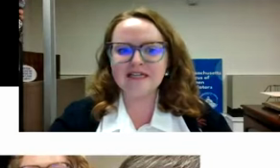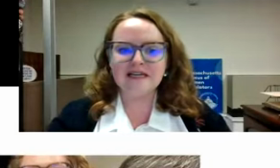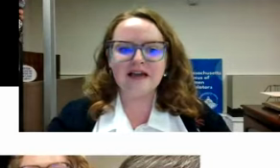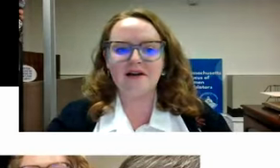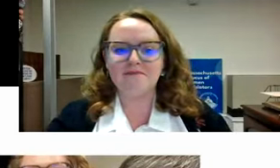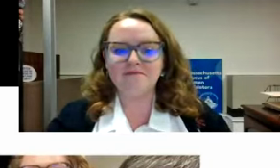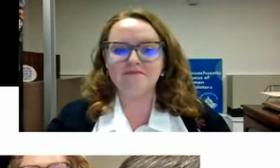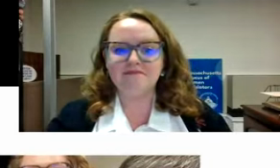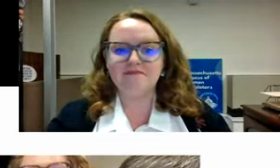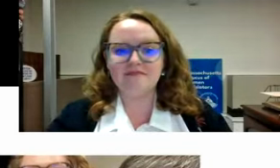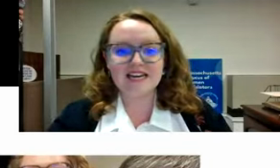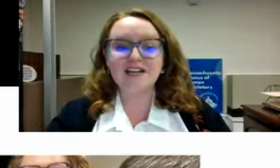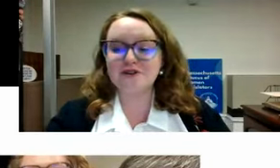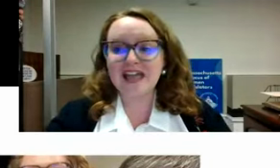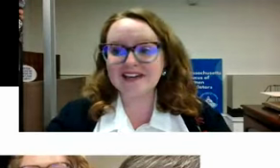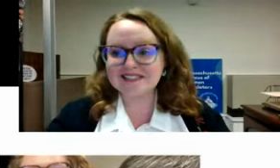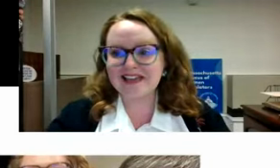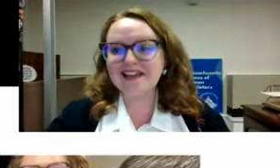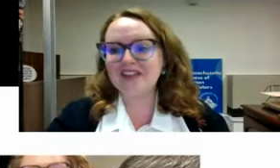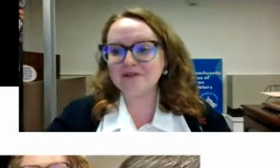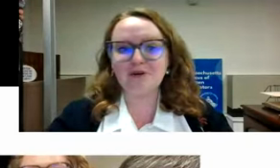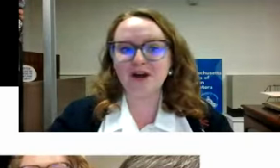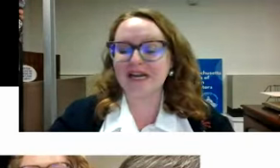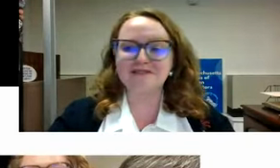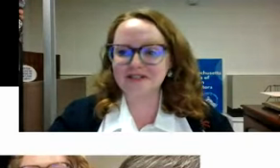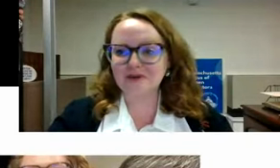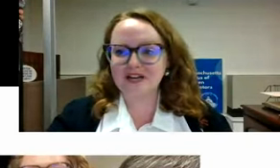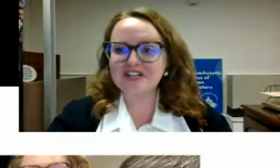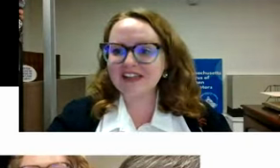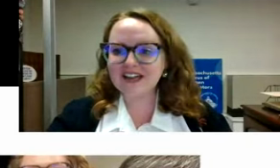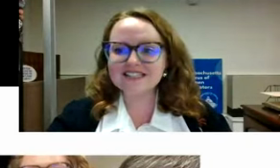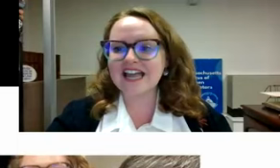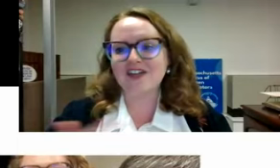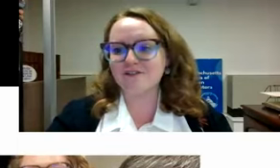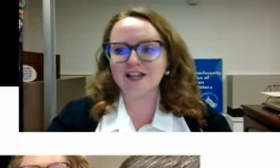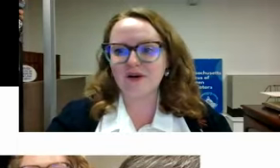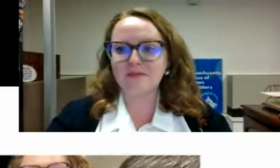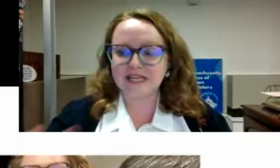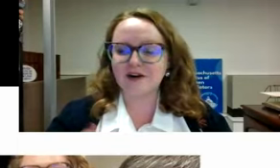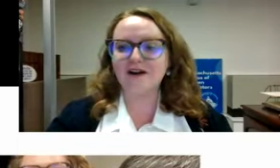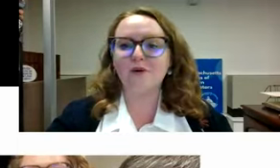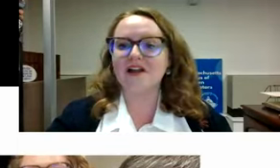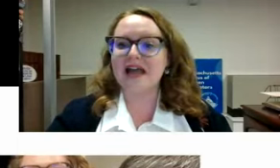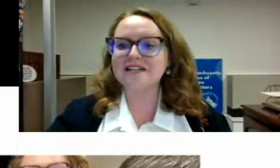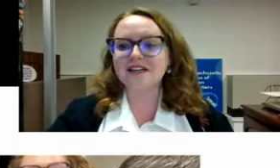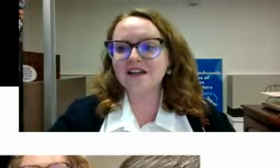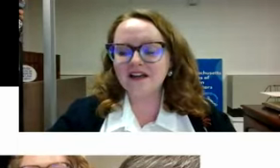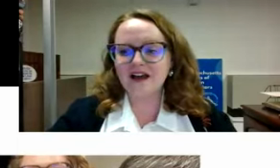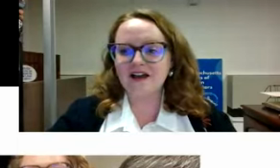do. And it is okay to say that you don't know an answer to a question they ask and then follow up later